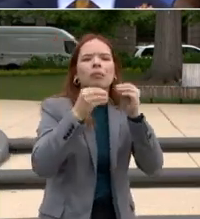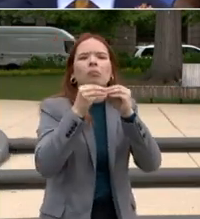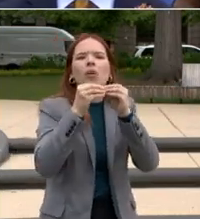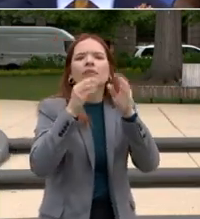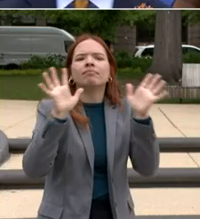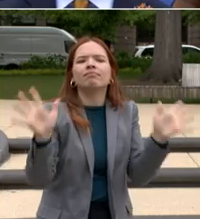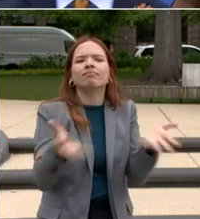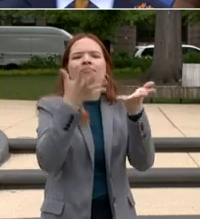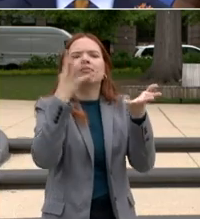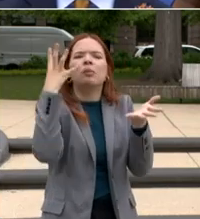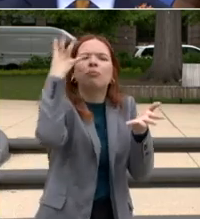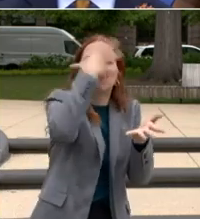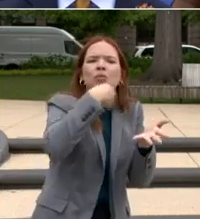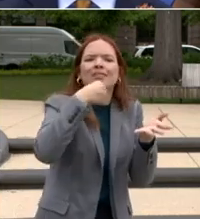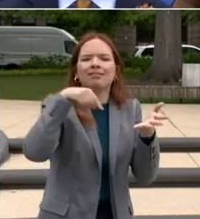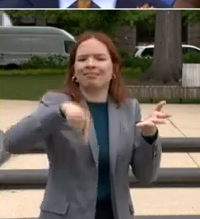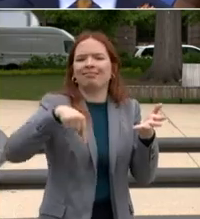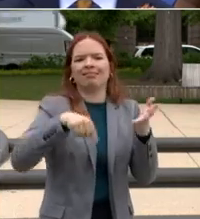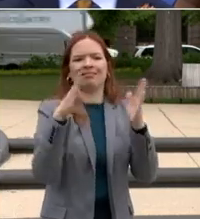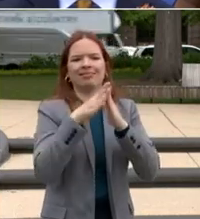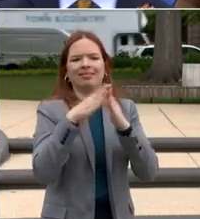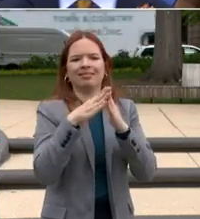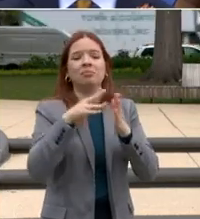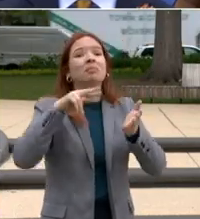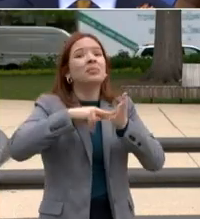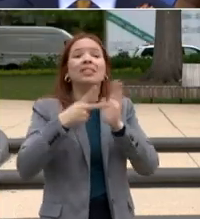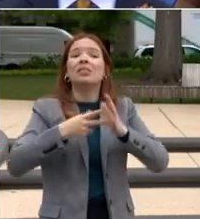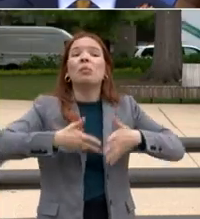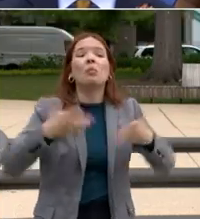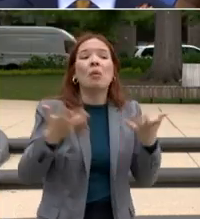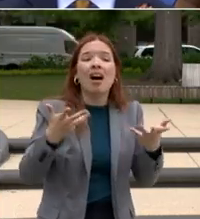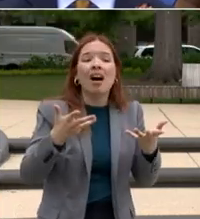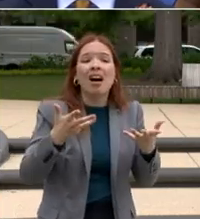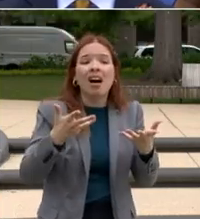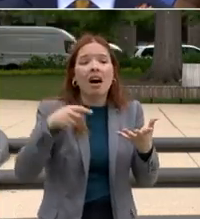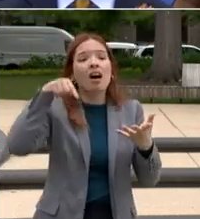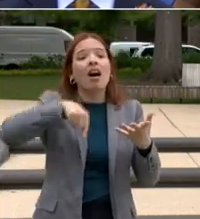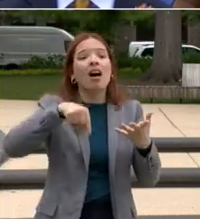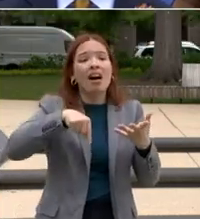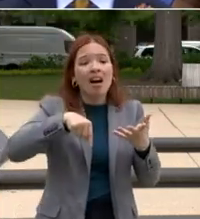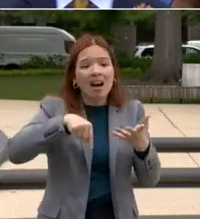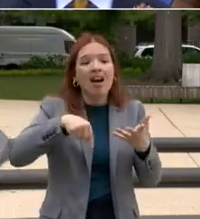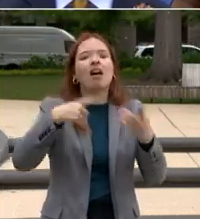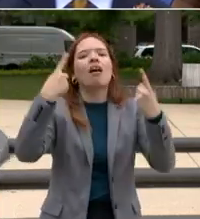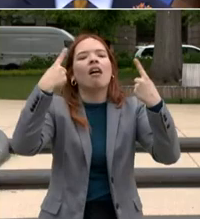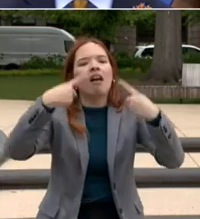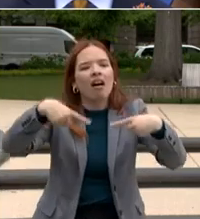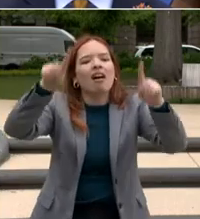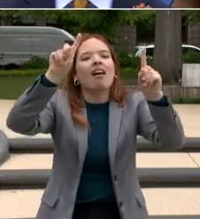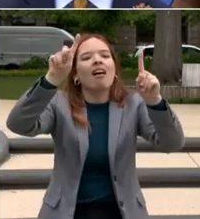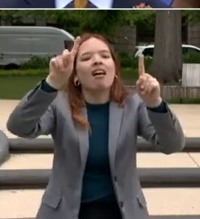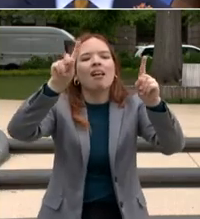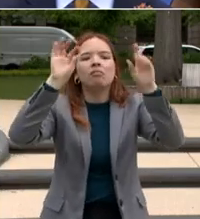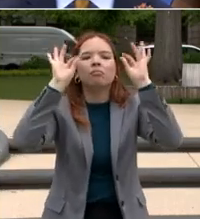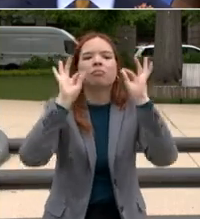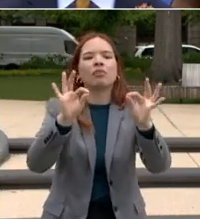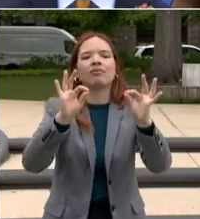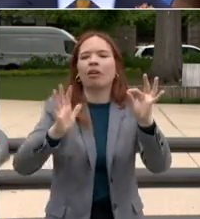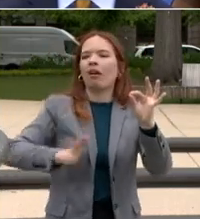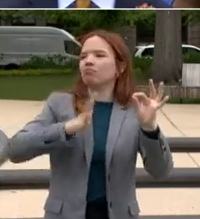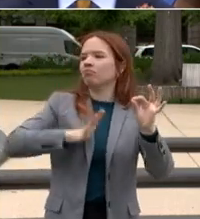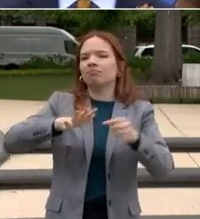downtown, where the street itself will become a destination. And I argue that the discussions with